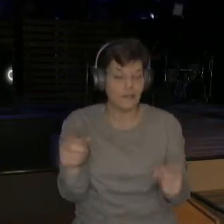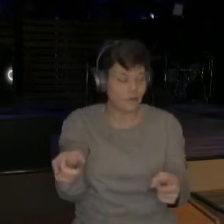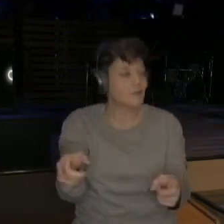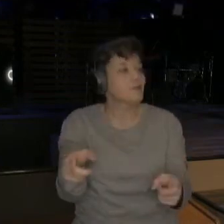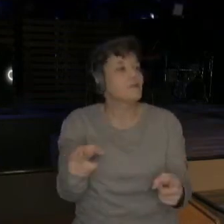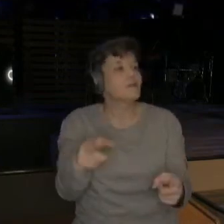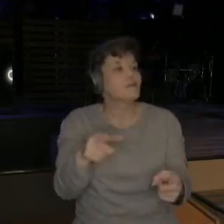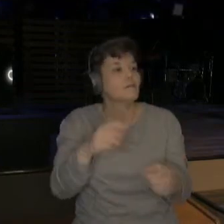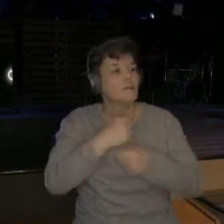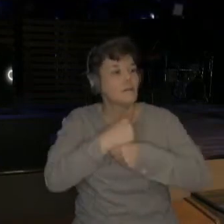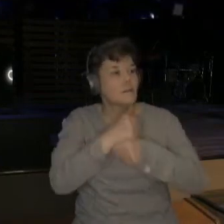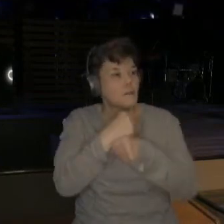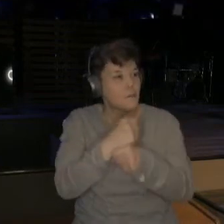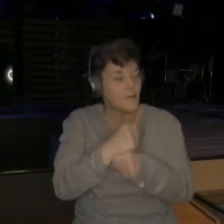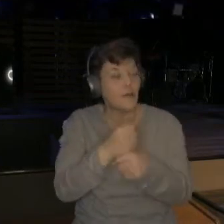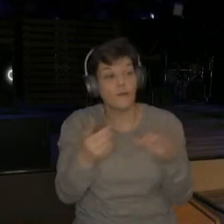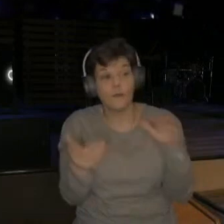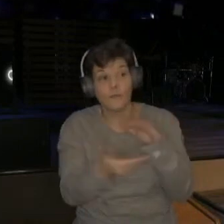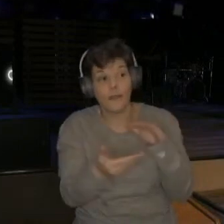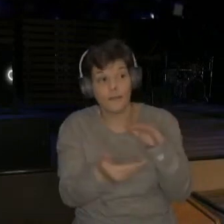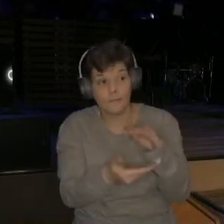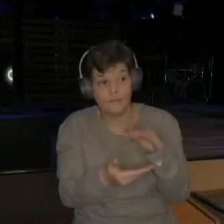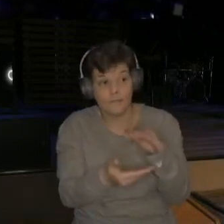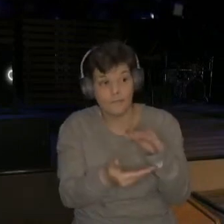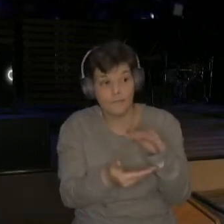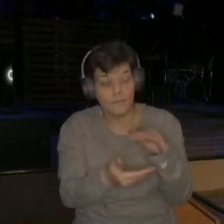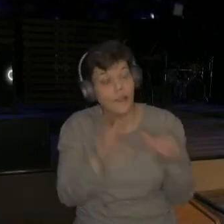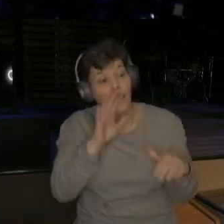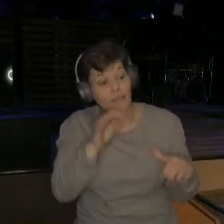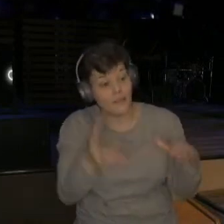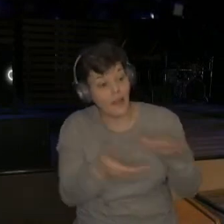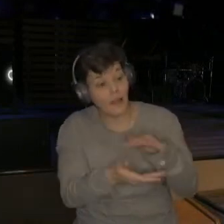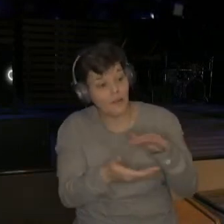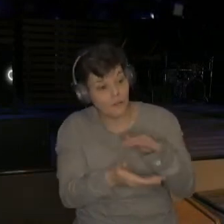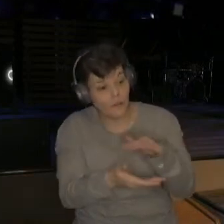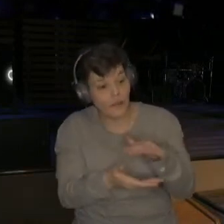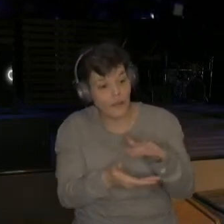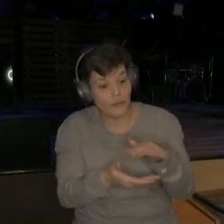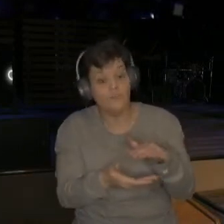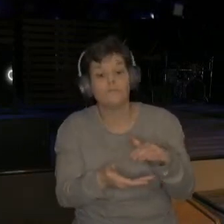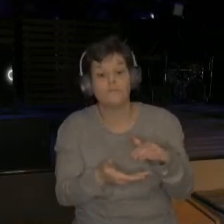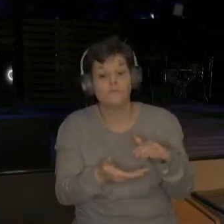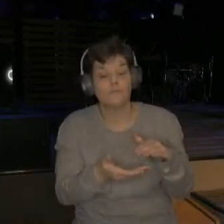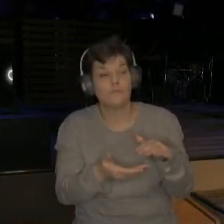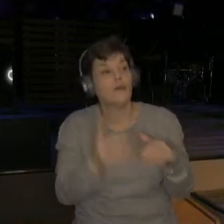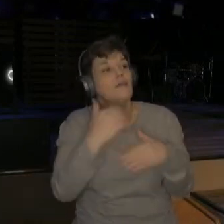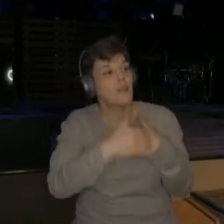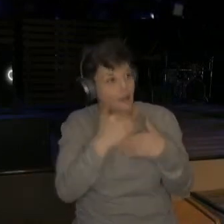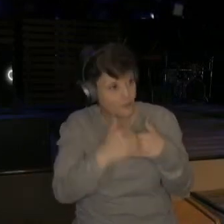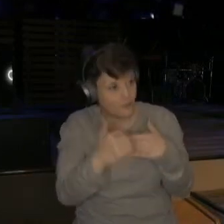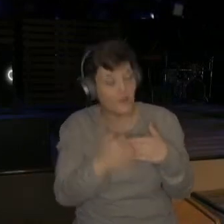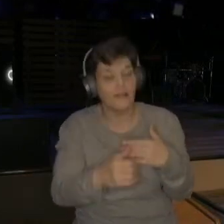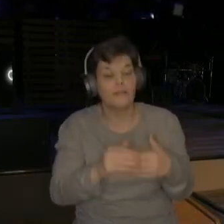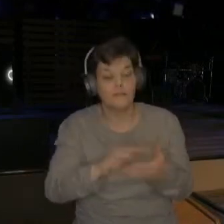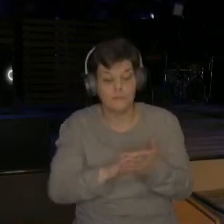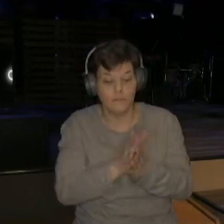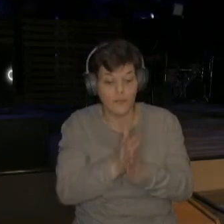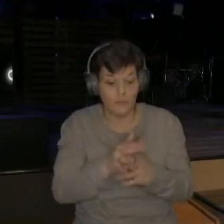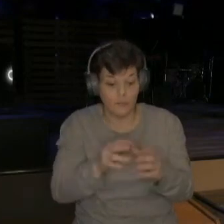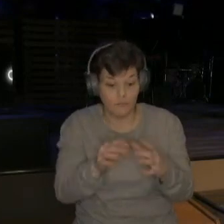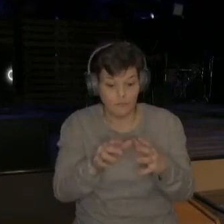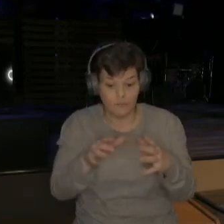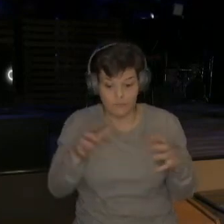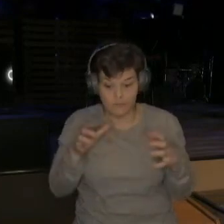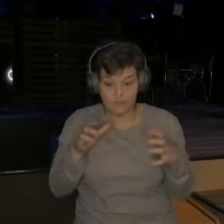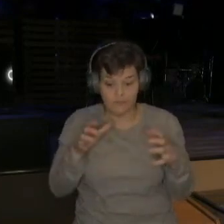seed as you sow it, so that the harvest of your generosity will grow. You will abundantly be